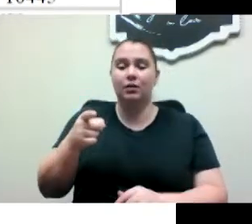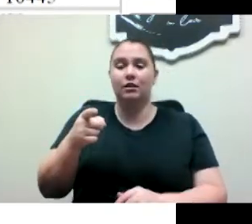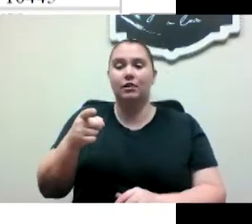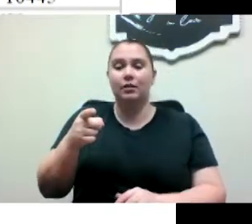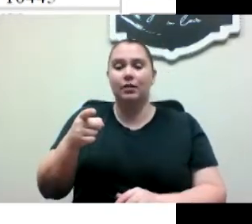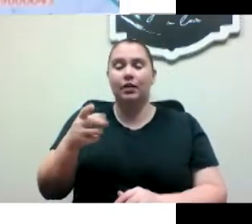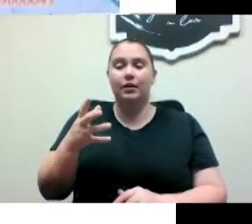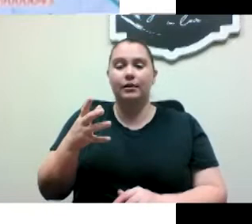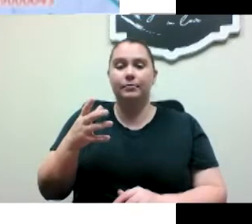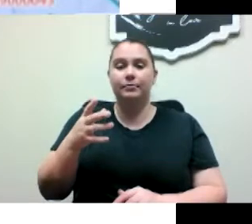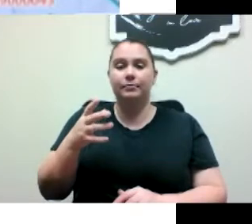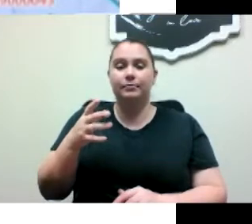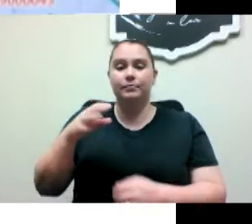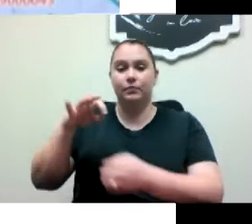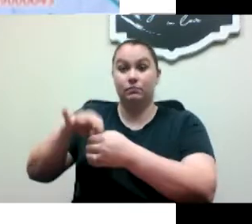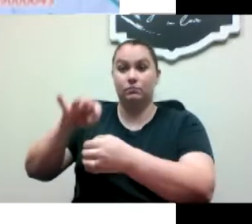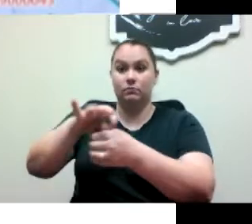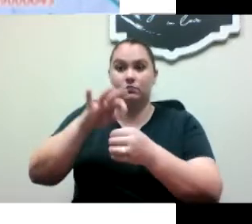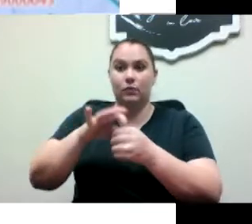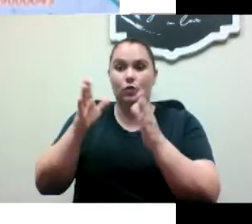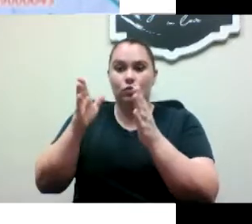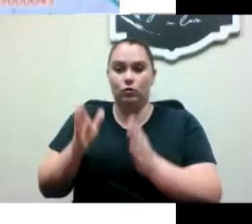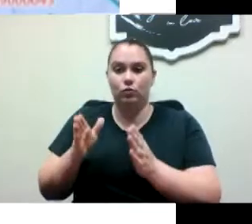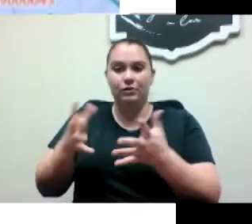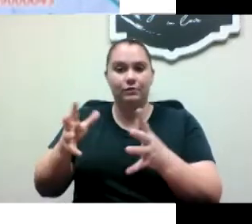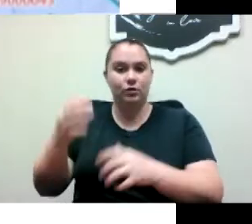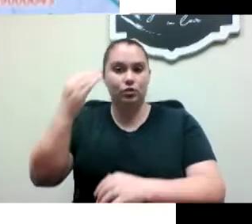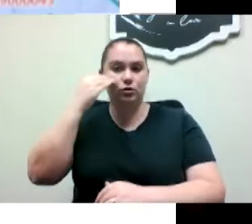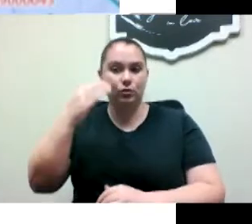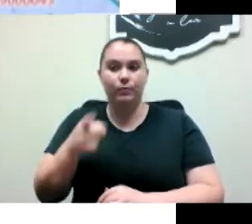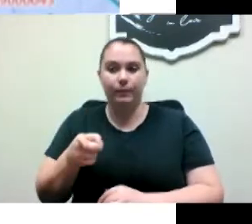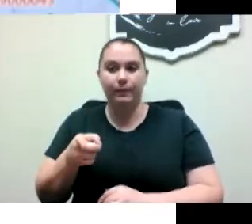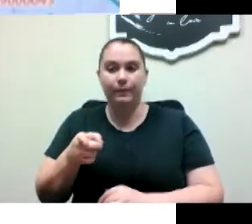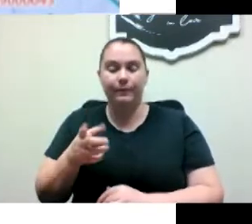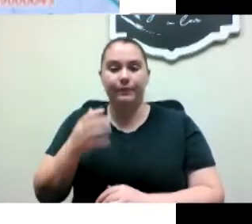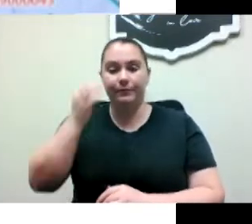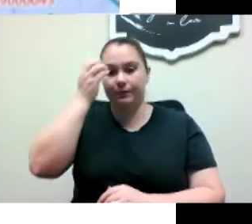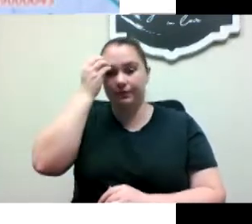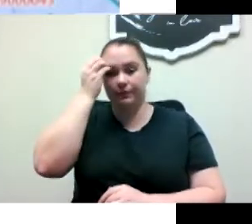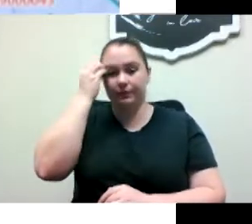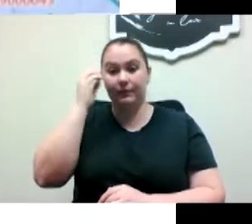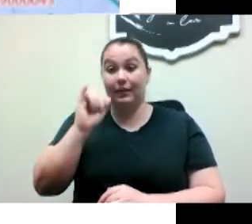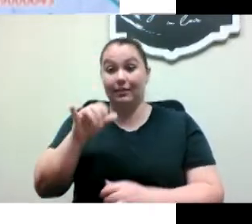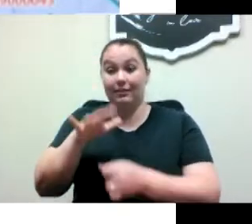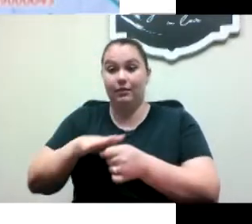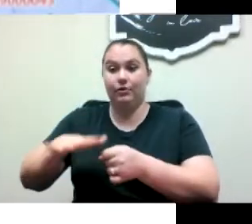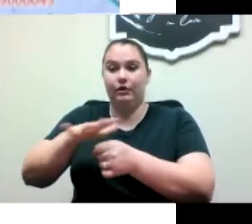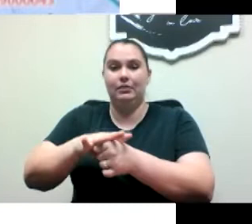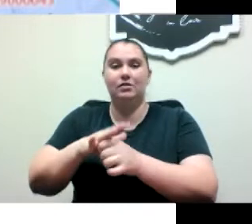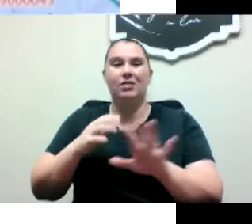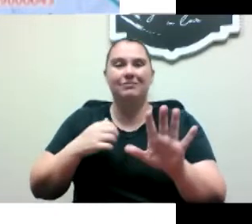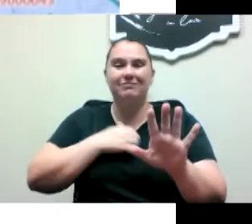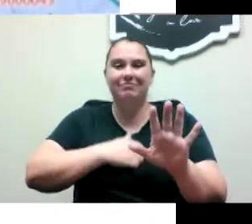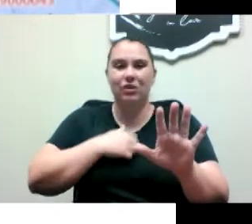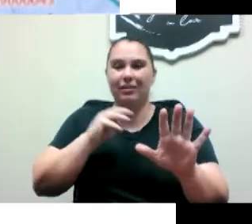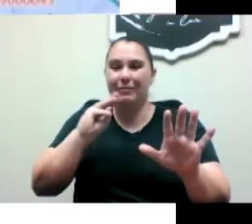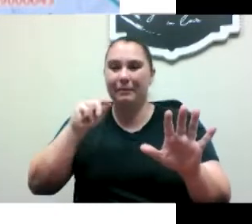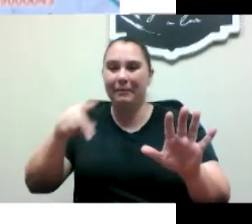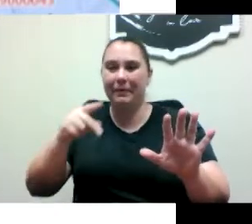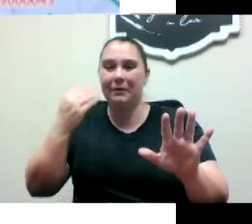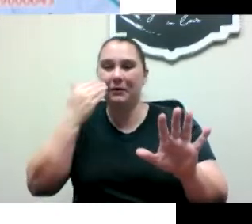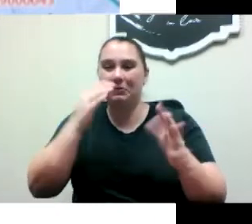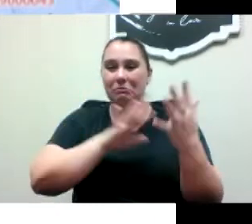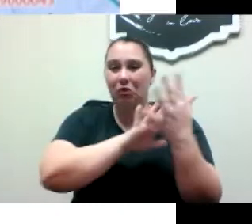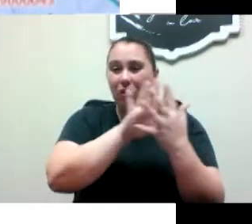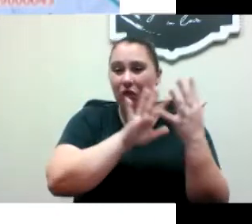acceptable justification. Here are these 3, and I'm sorry for the fuzzy map. Some come out fuzzy